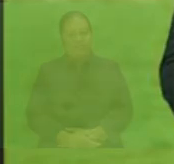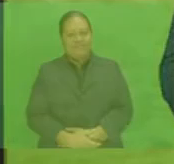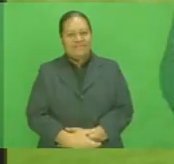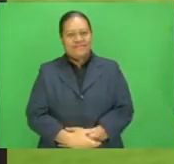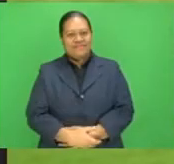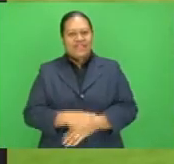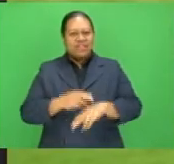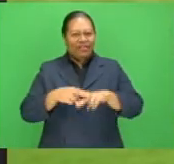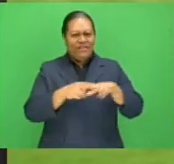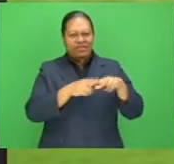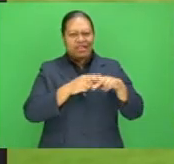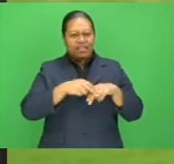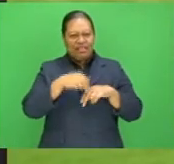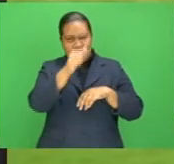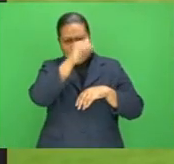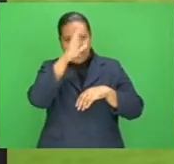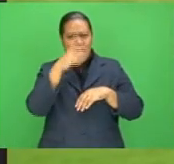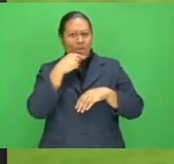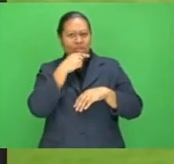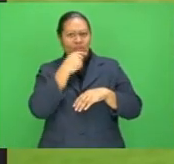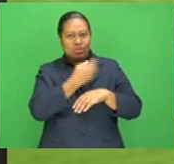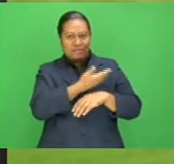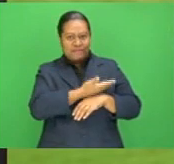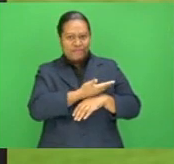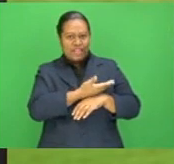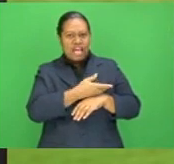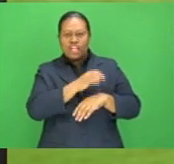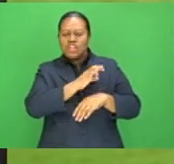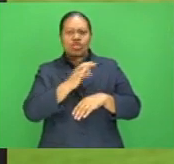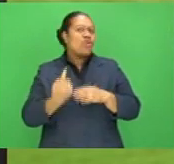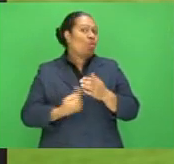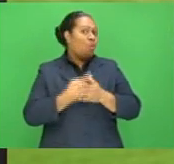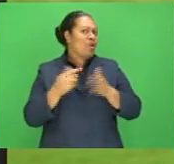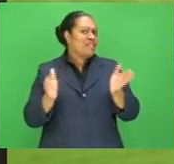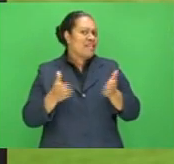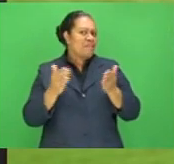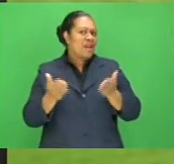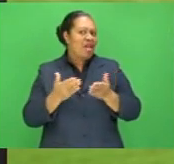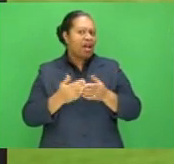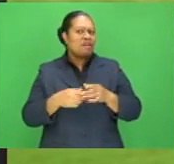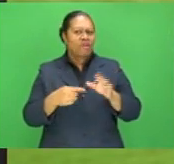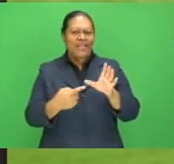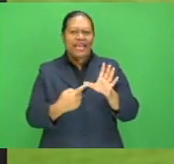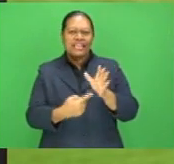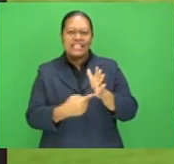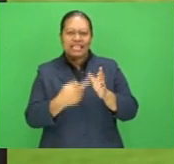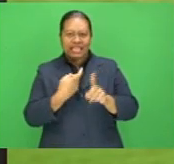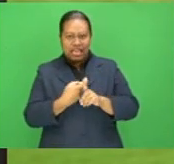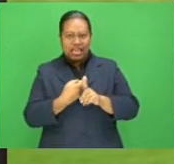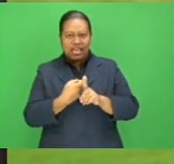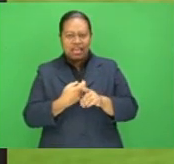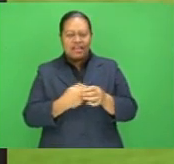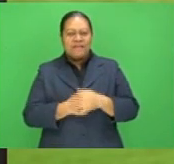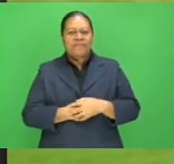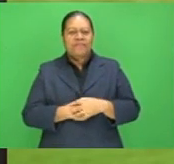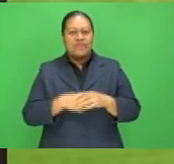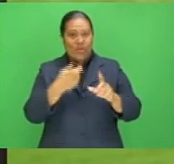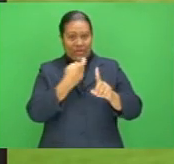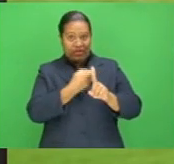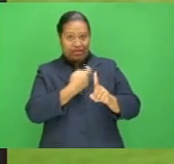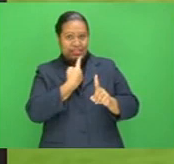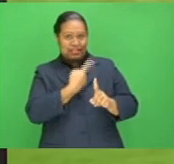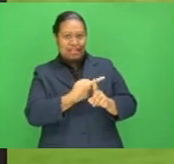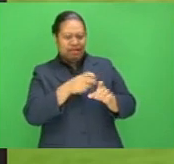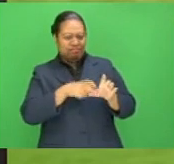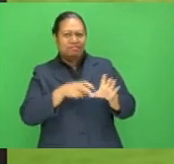Fiji football star Roy Krishna was more than just a player for Indian Super League side ATK last season. Krishna, who has